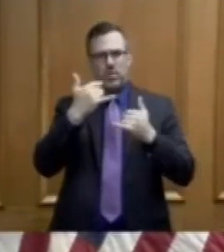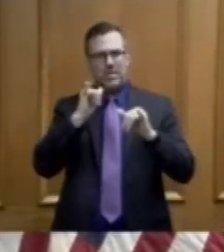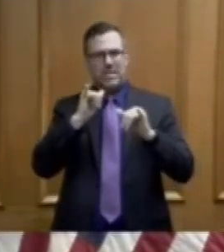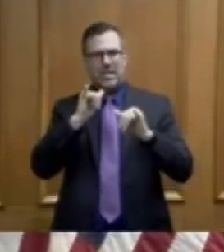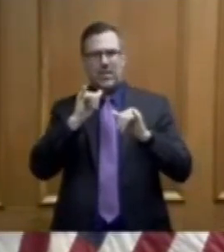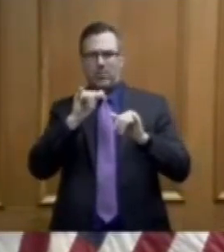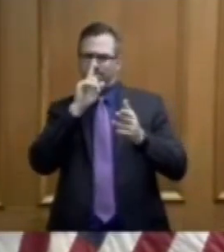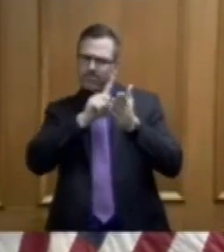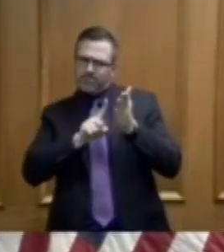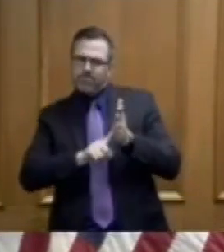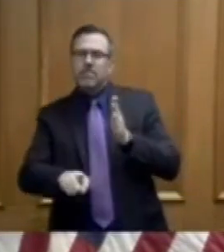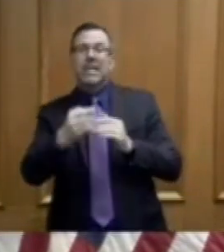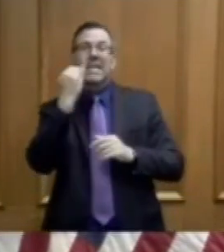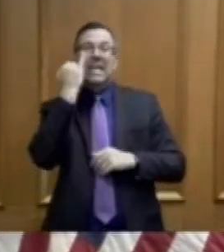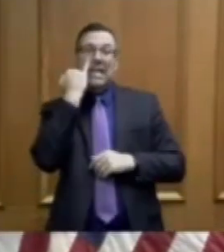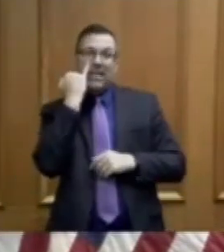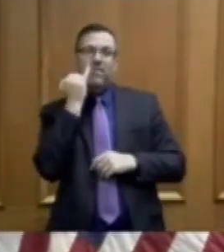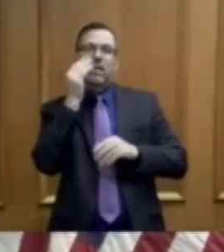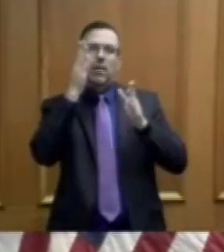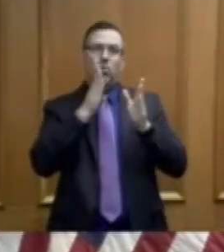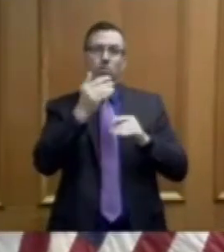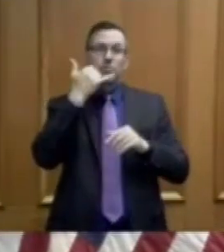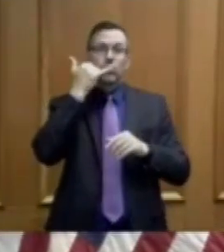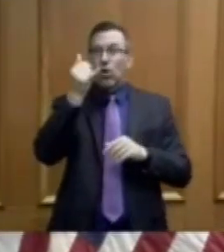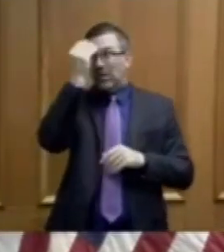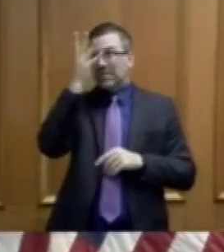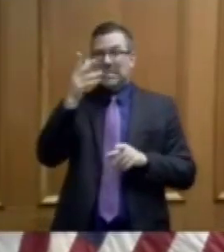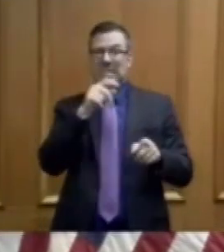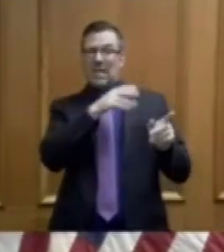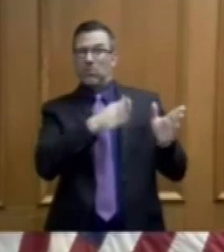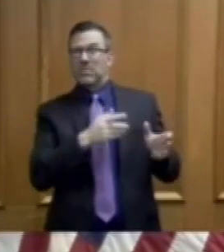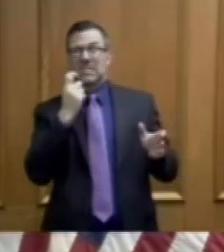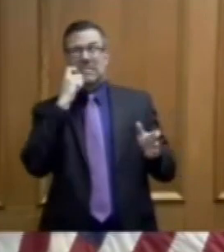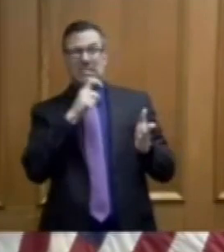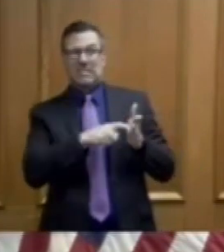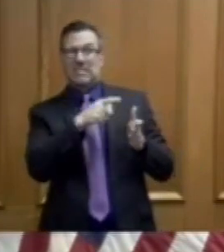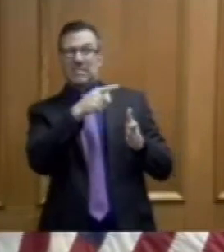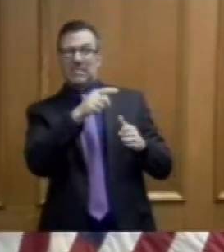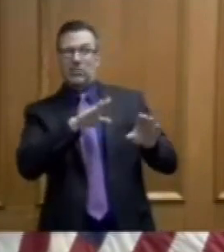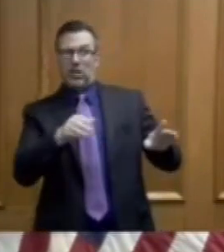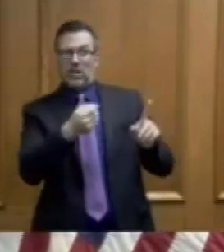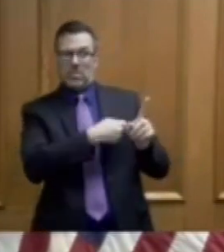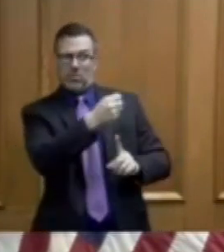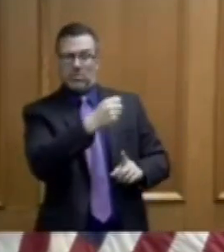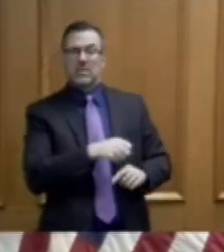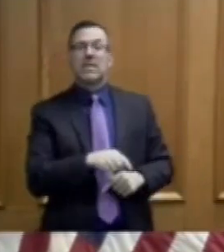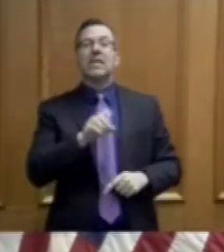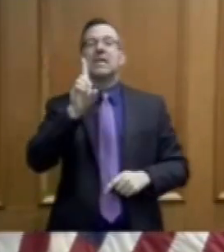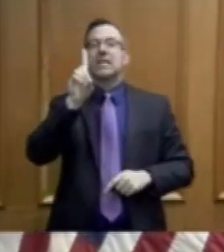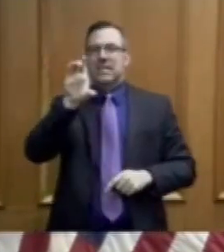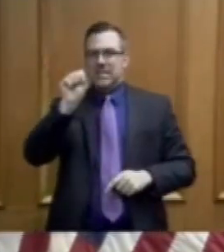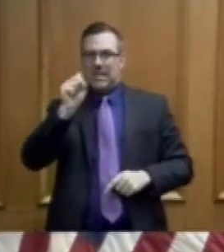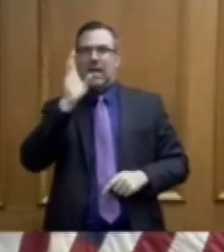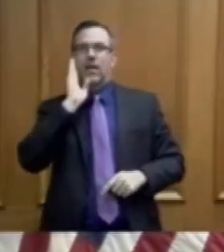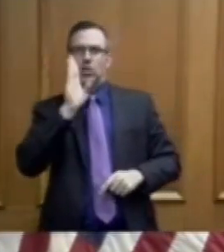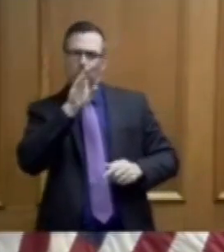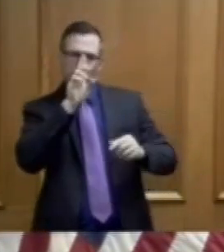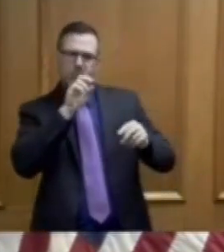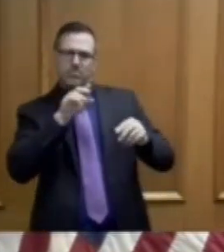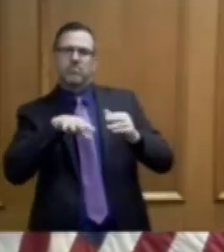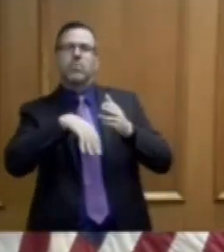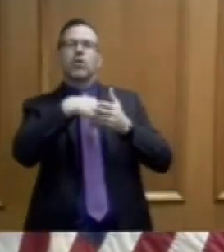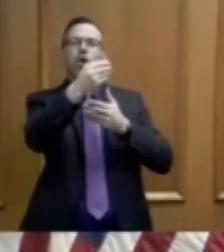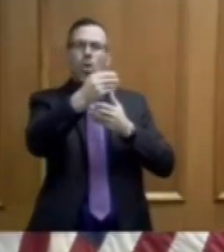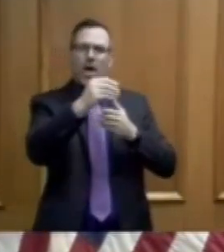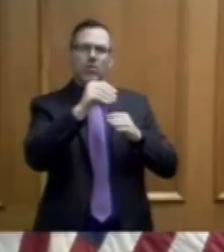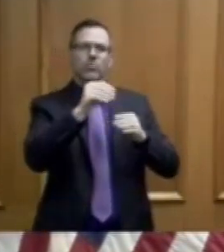abuse and neglect are screened and investigated. Child Protective Services investigators are still going out to